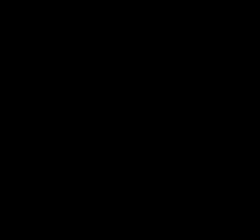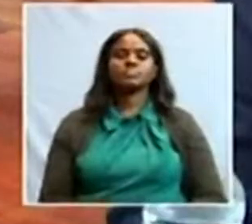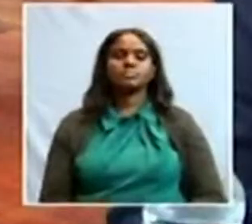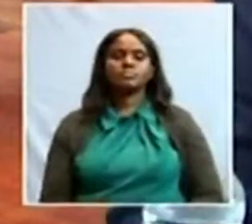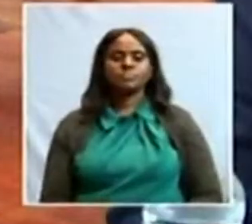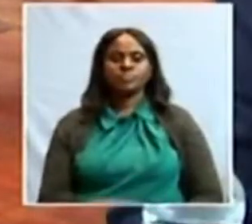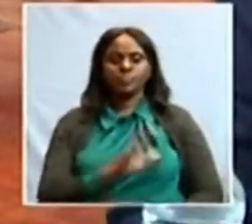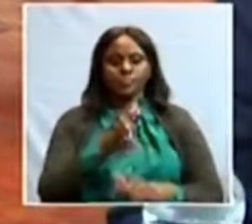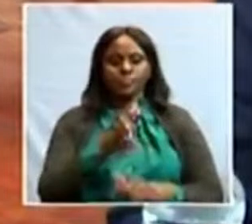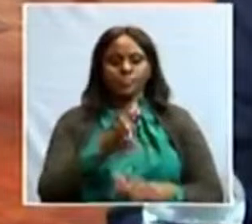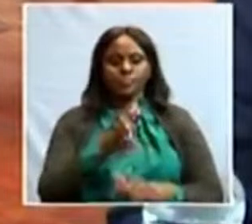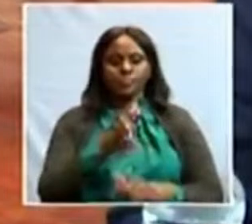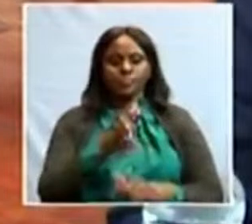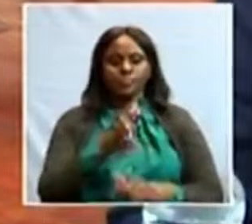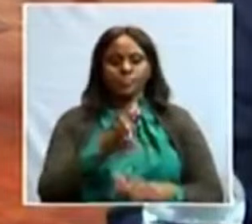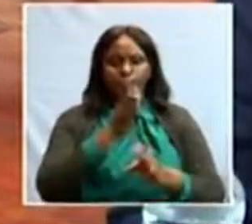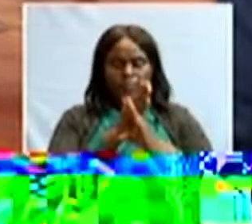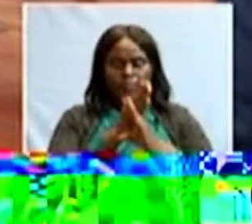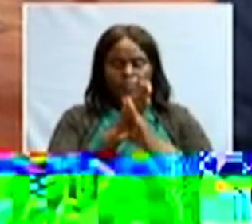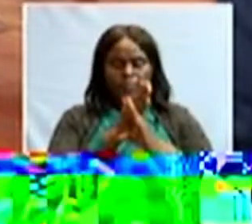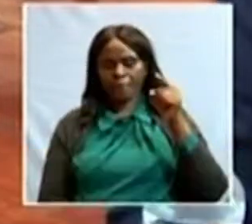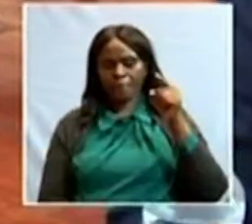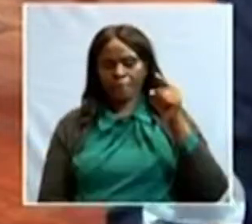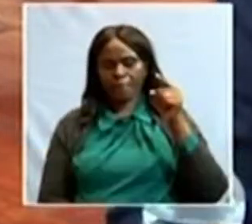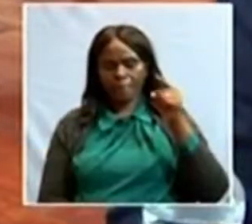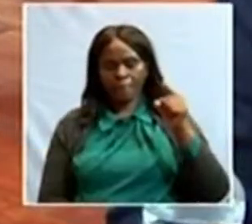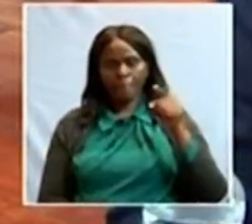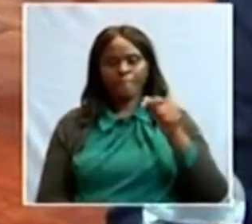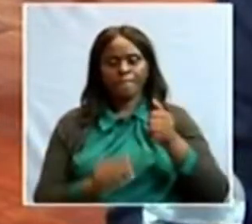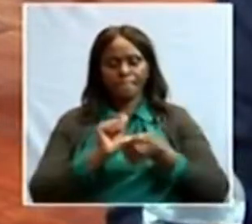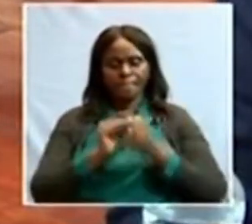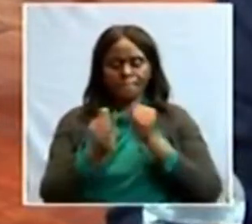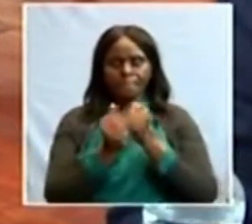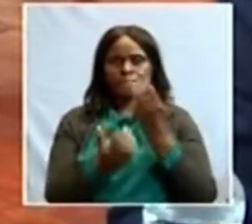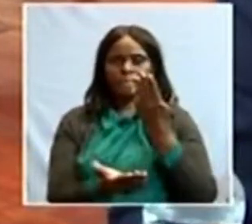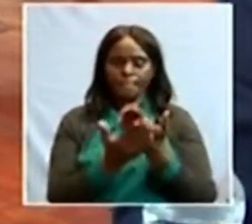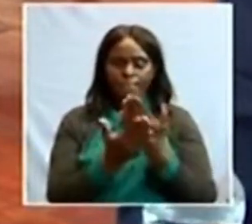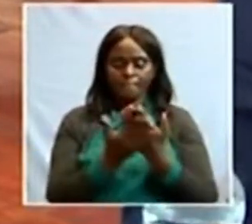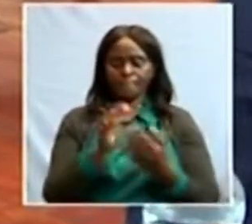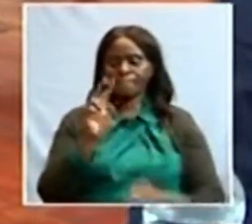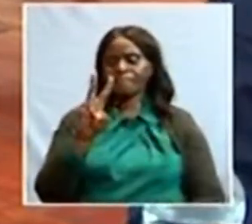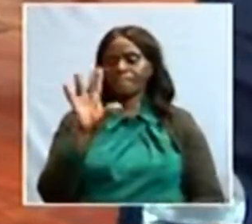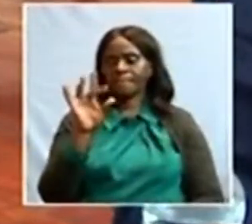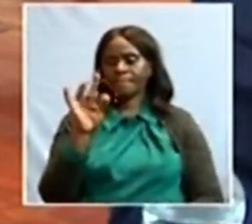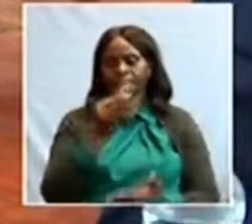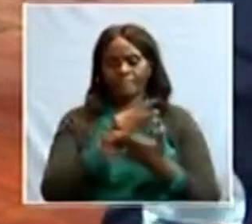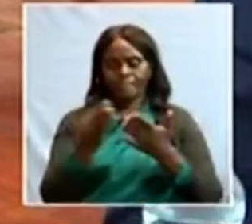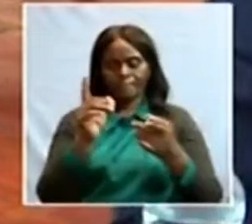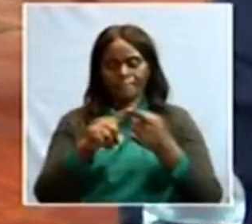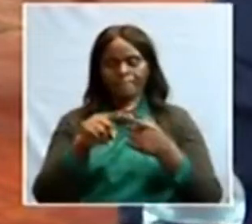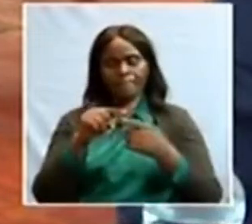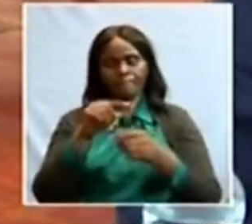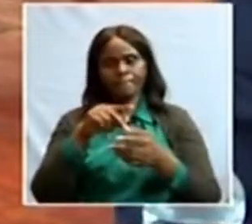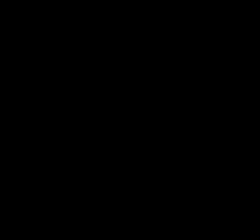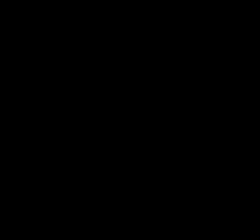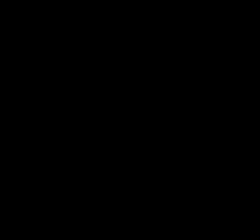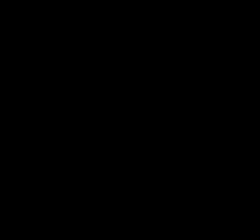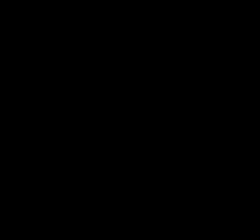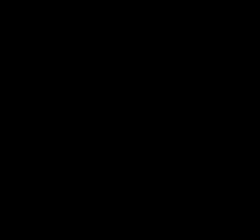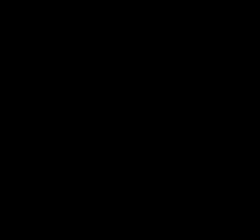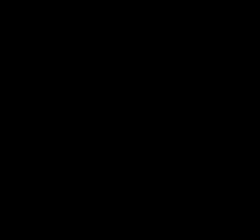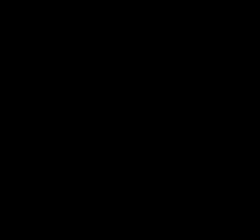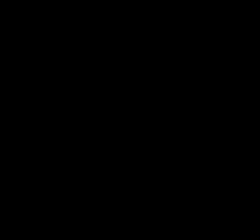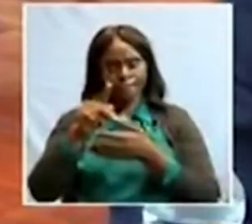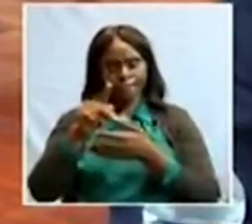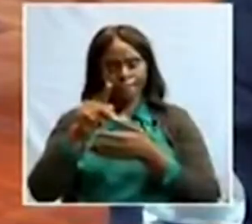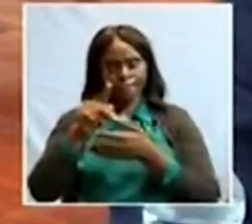Can refer to Appendix. Query on Appendix 28, failure to settle obligations, statutory